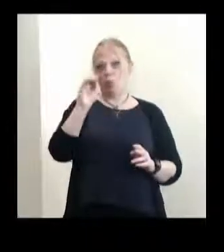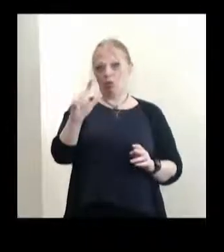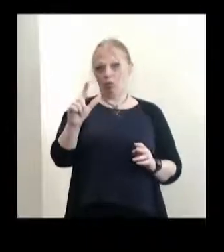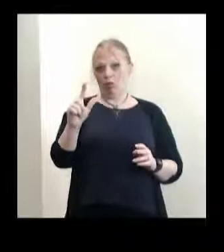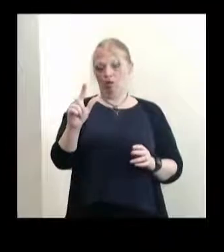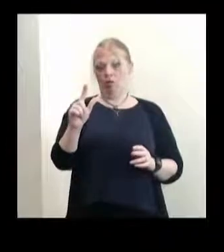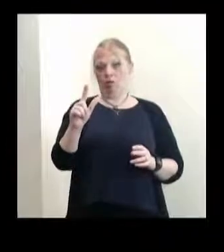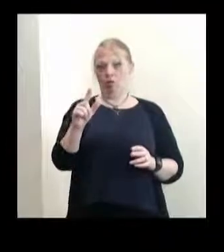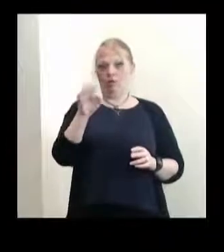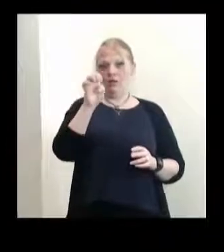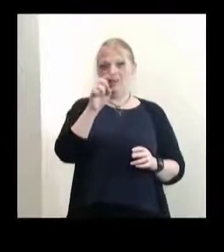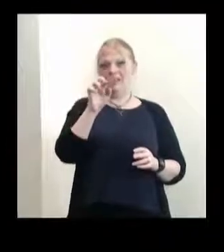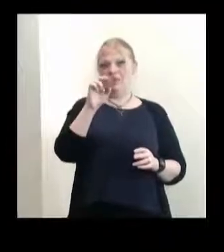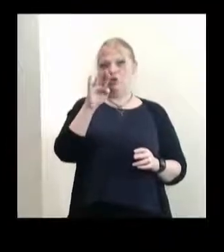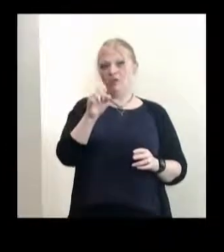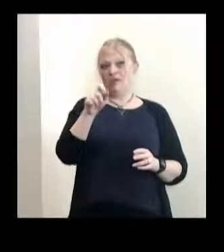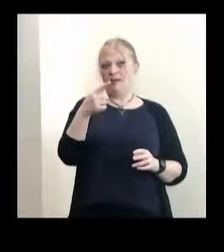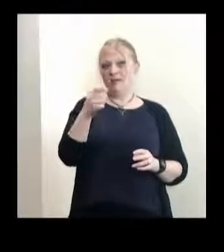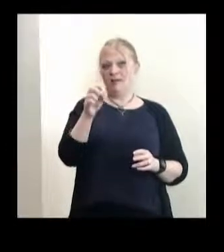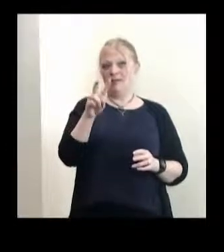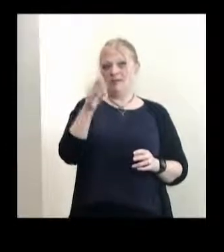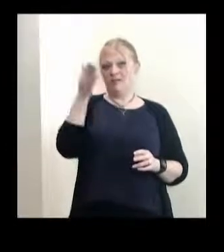to at